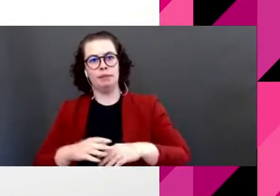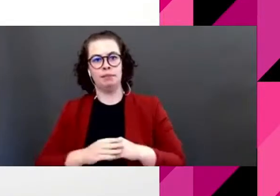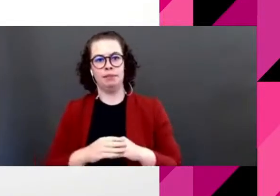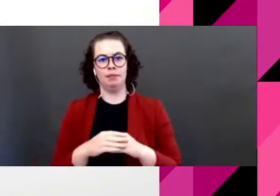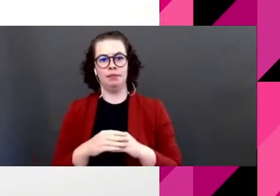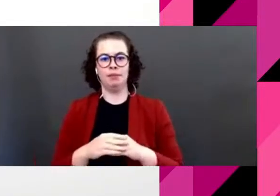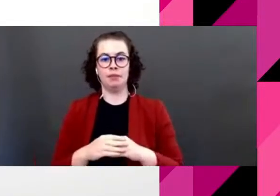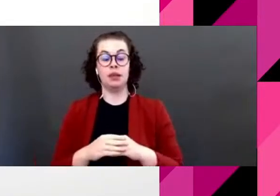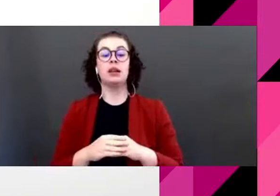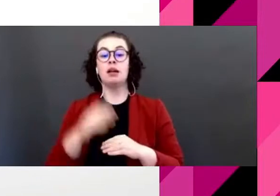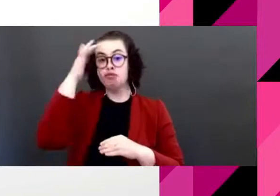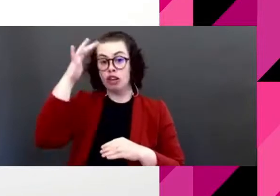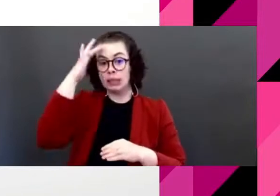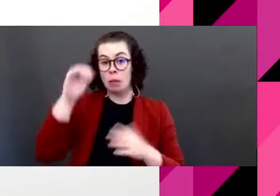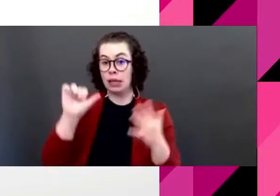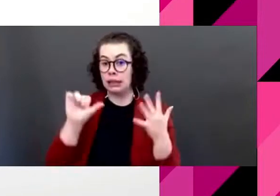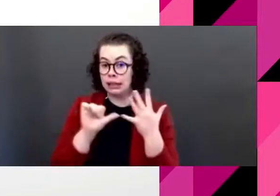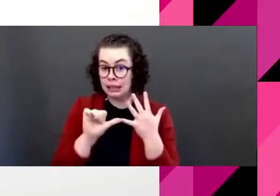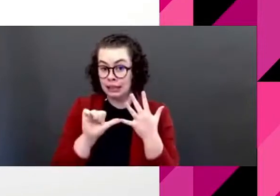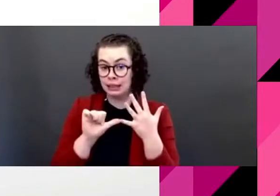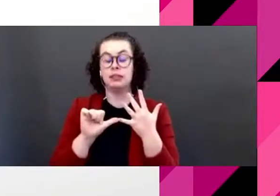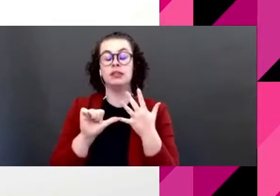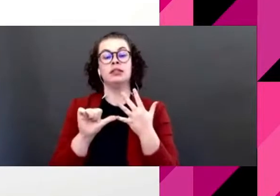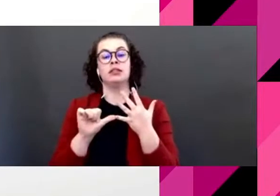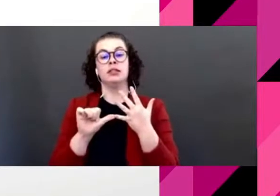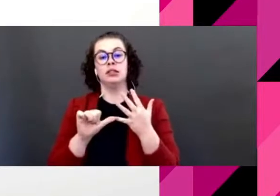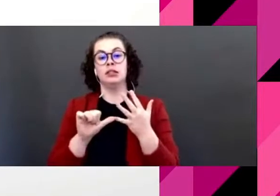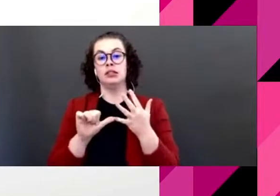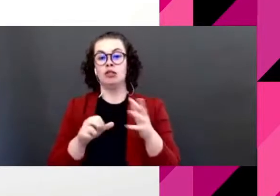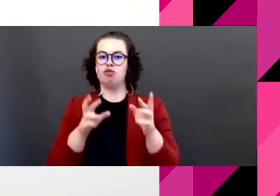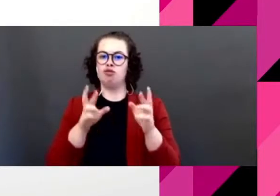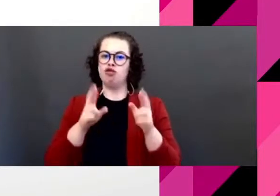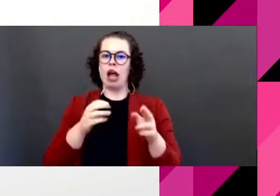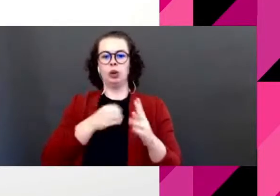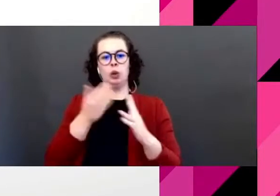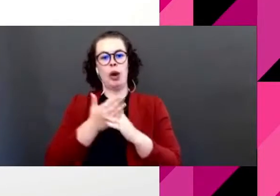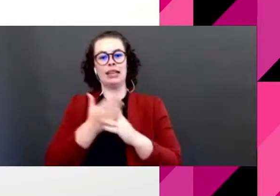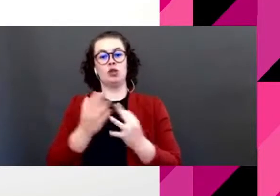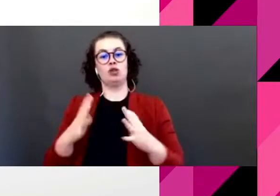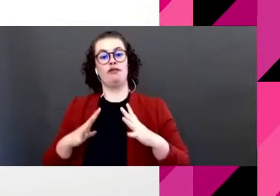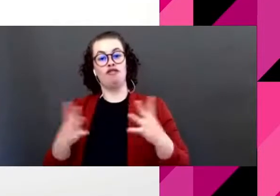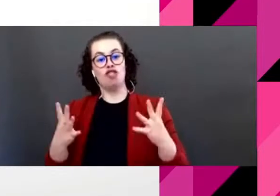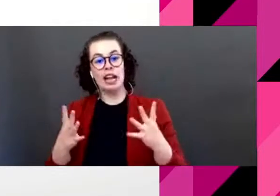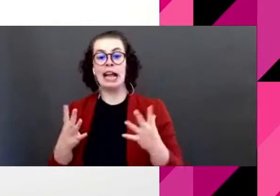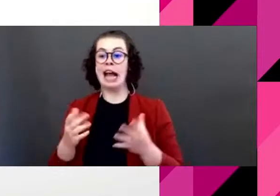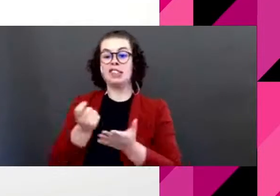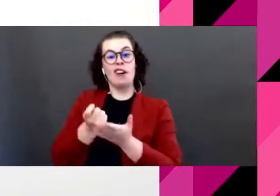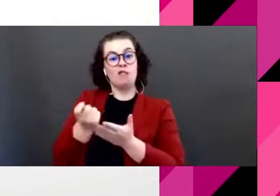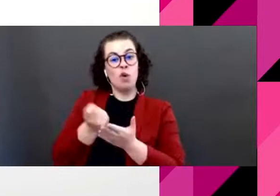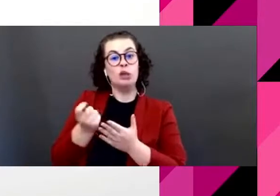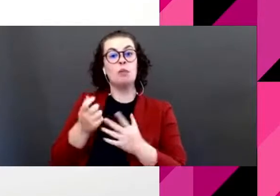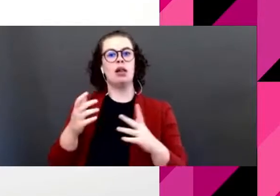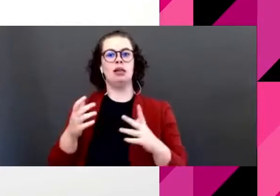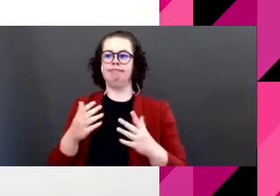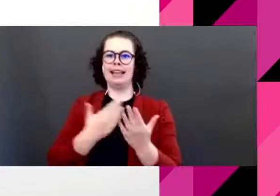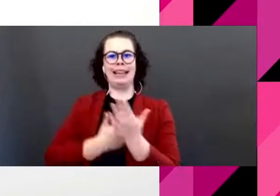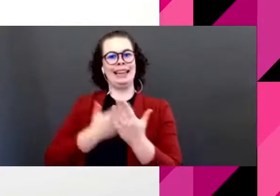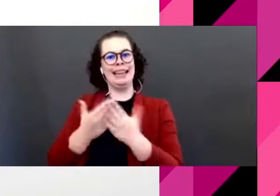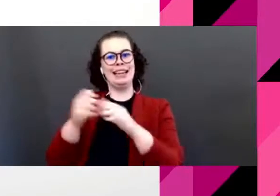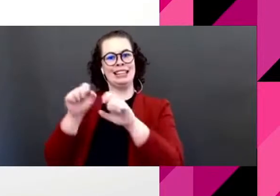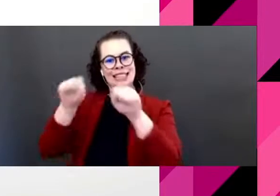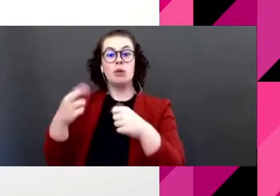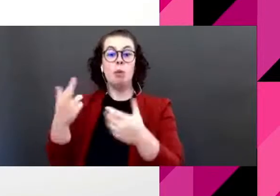Principle six, it's about the right to access a free and affordable legal assistance or legal